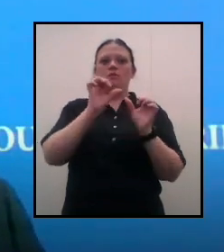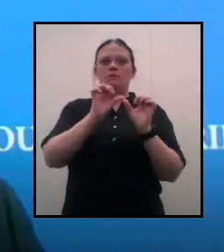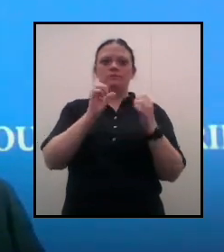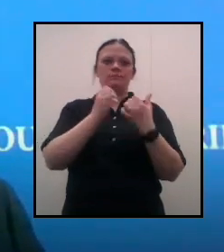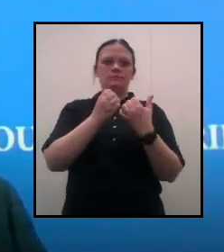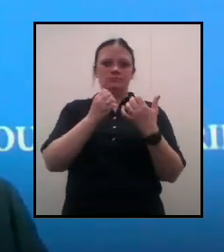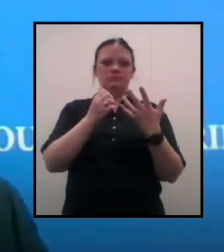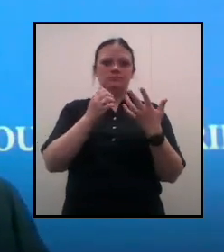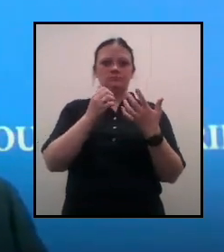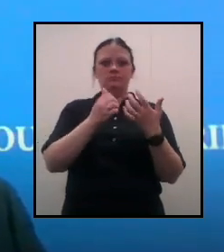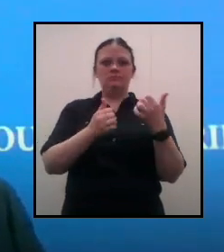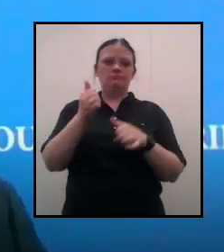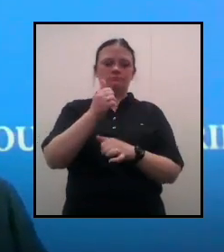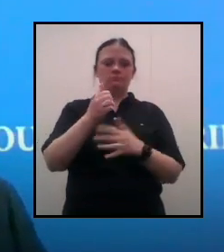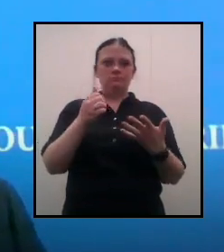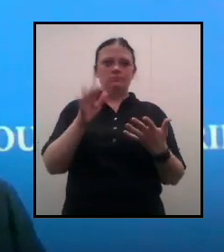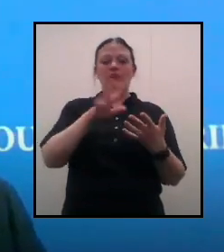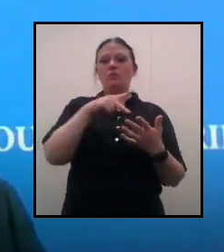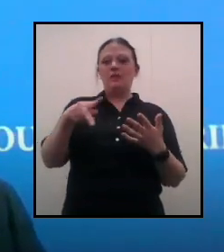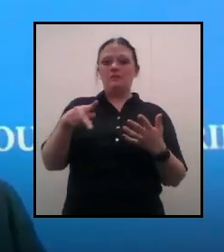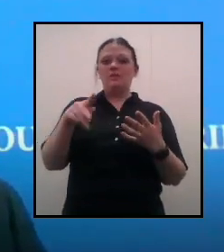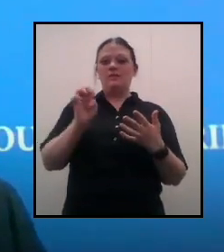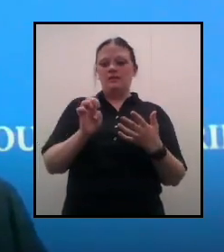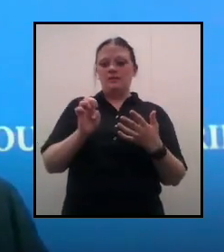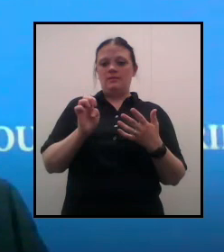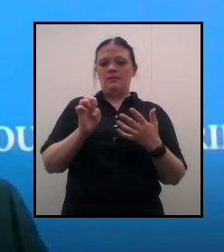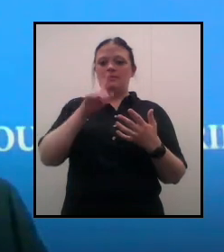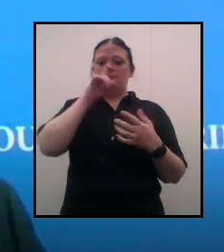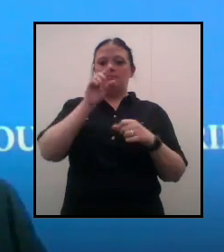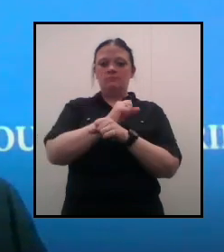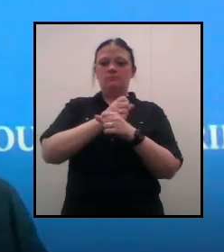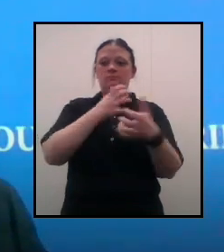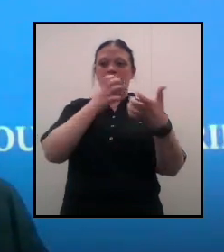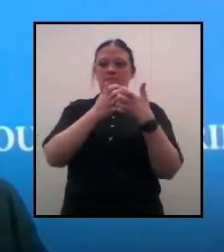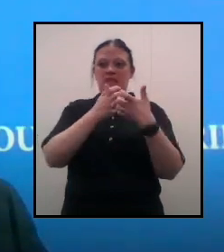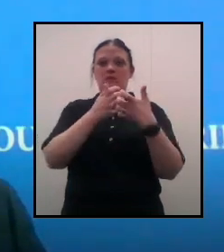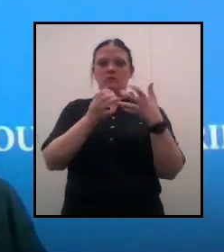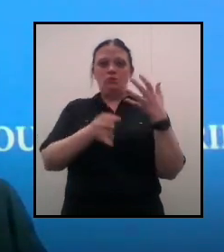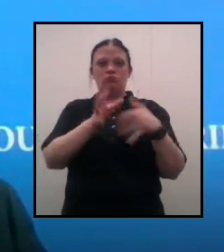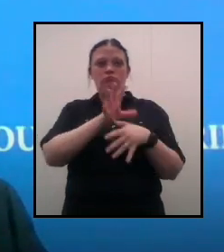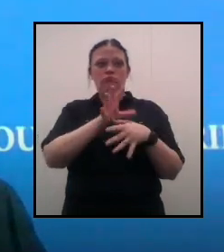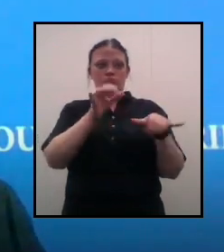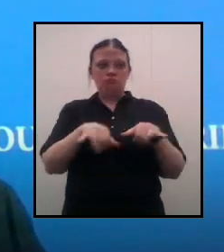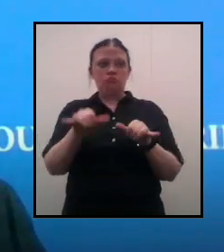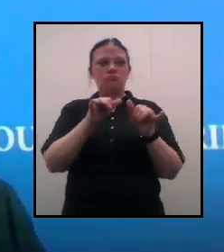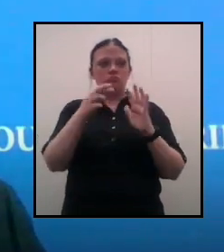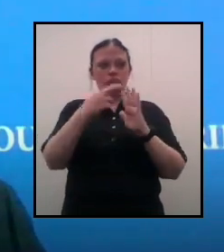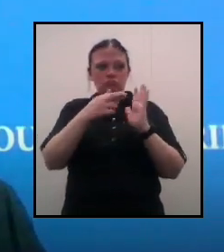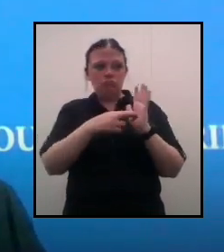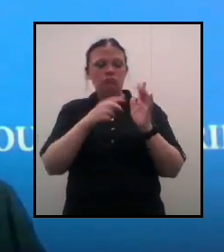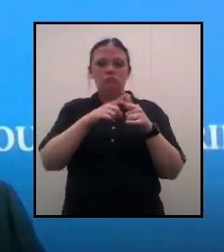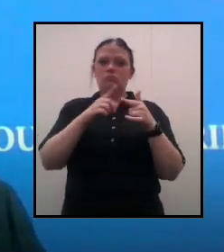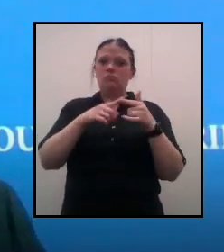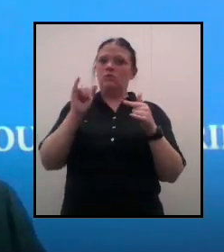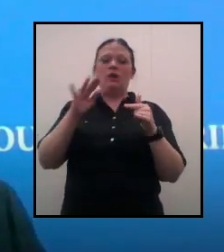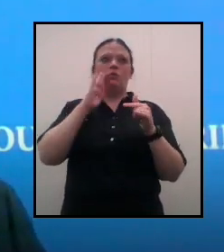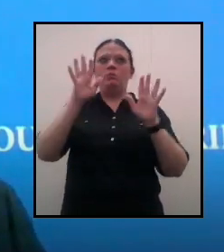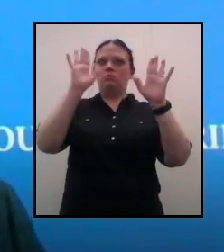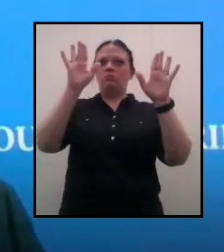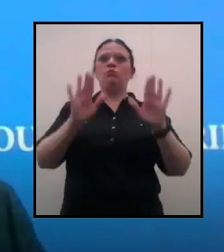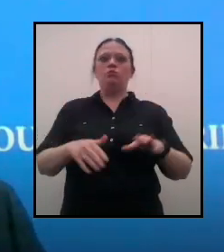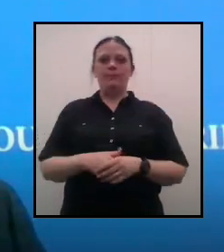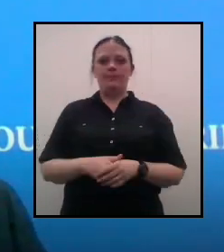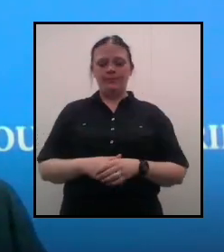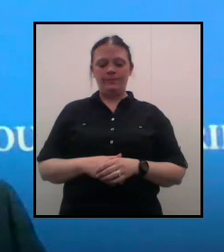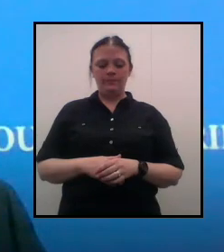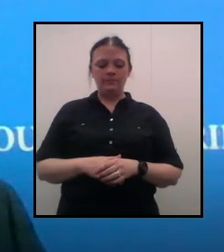their PPEs actually meet the standards, then I think that would be a game changer for them. Just to